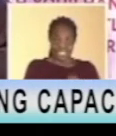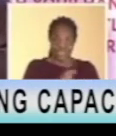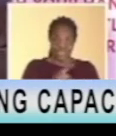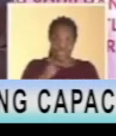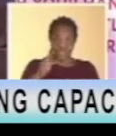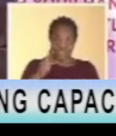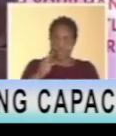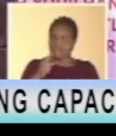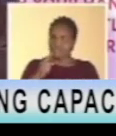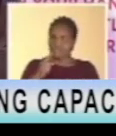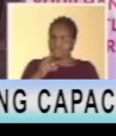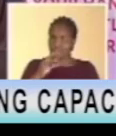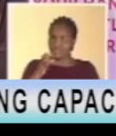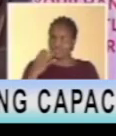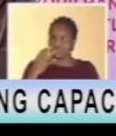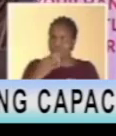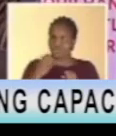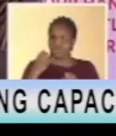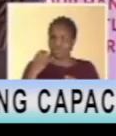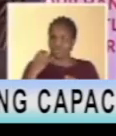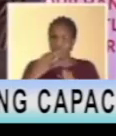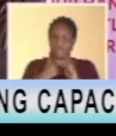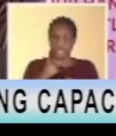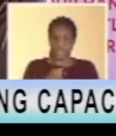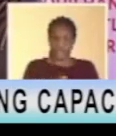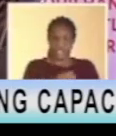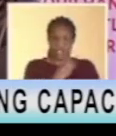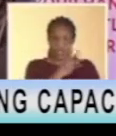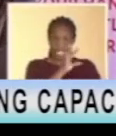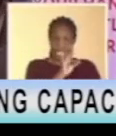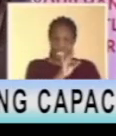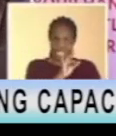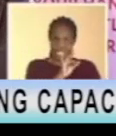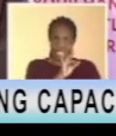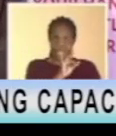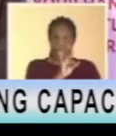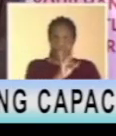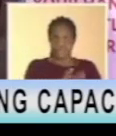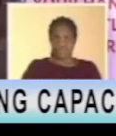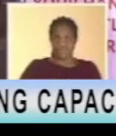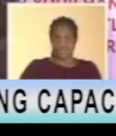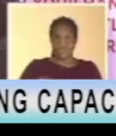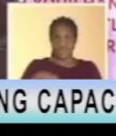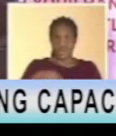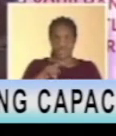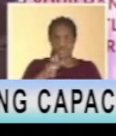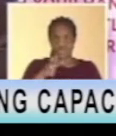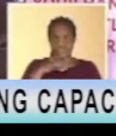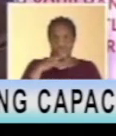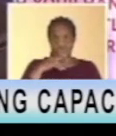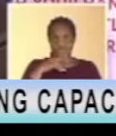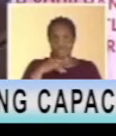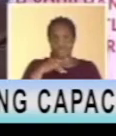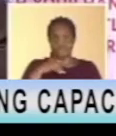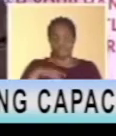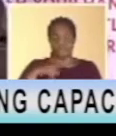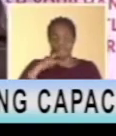years. 28 are females and 14 are males. Out of the